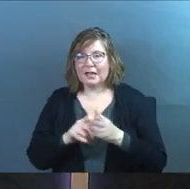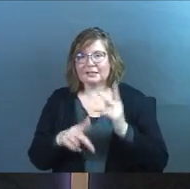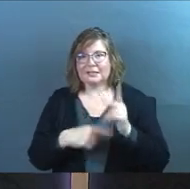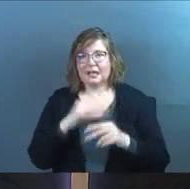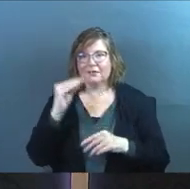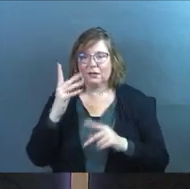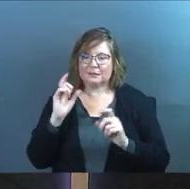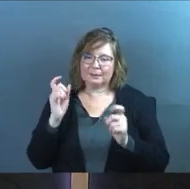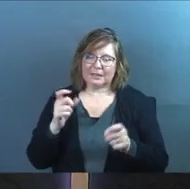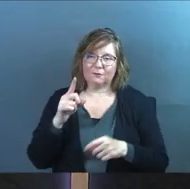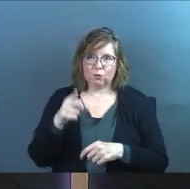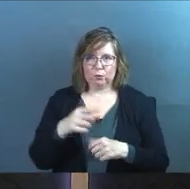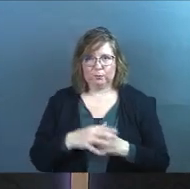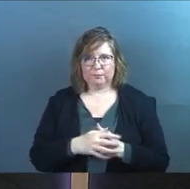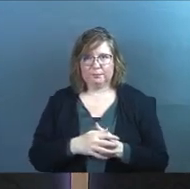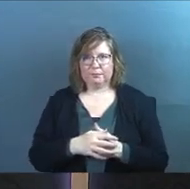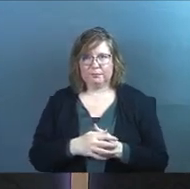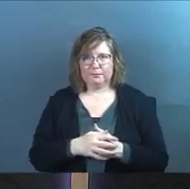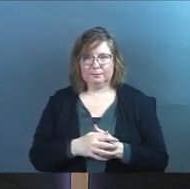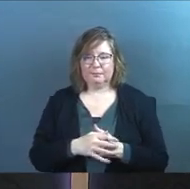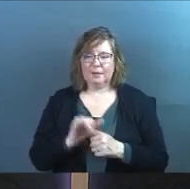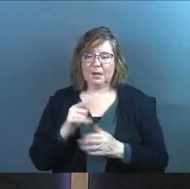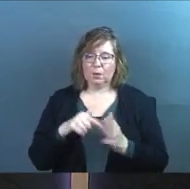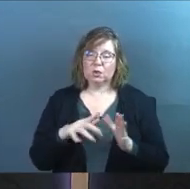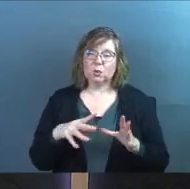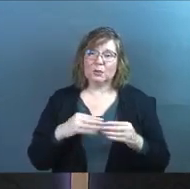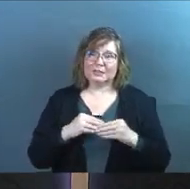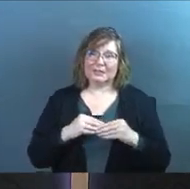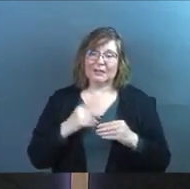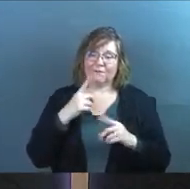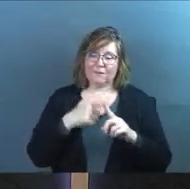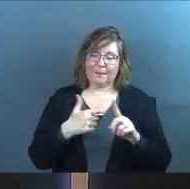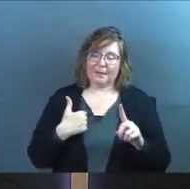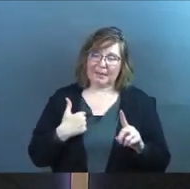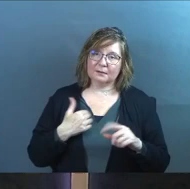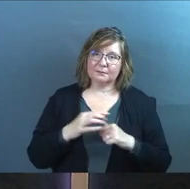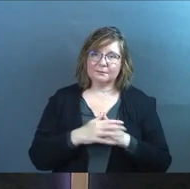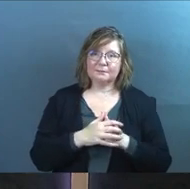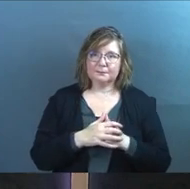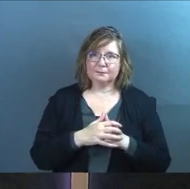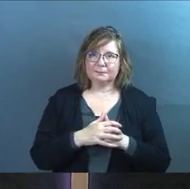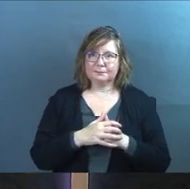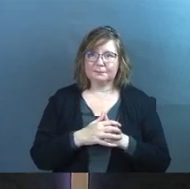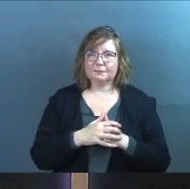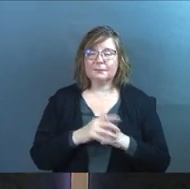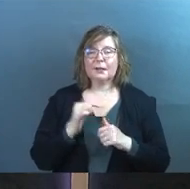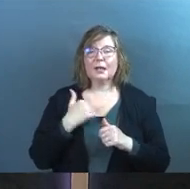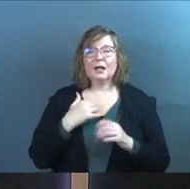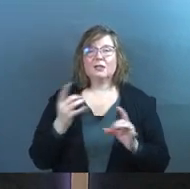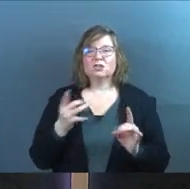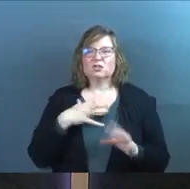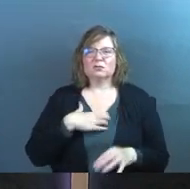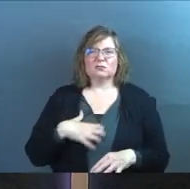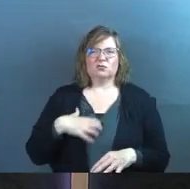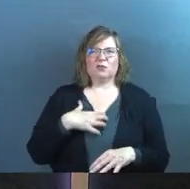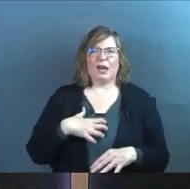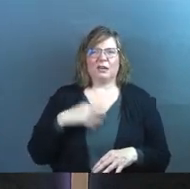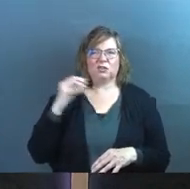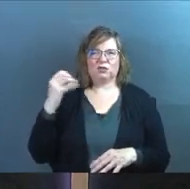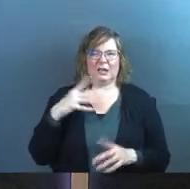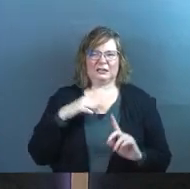the kind of grace I'm going to give to you. That's what you're going to receive from me. And it's this rotten